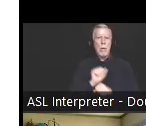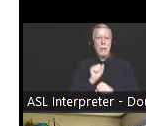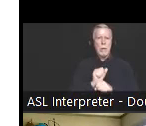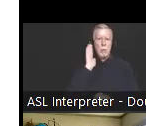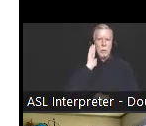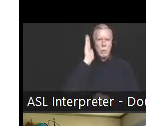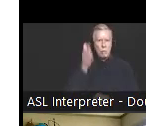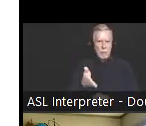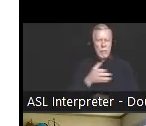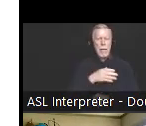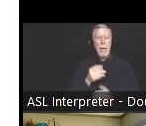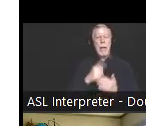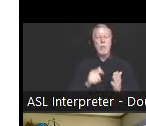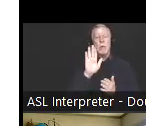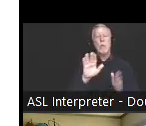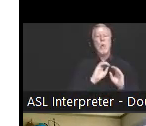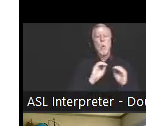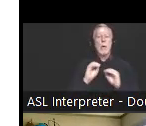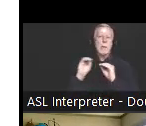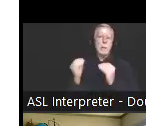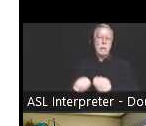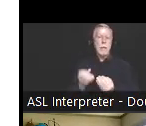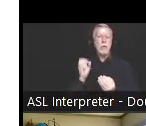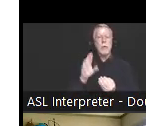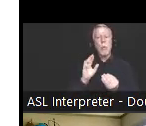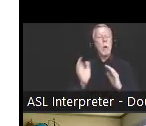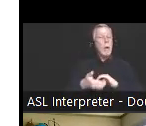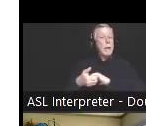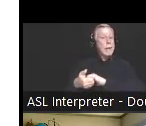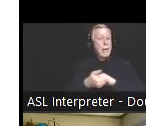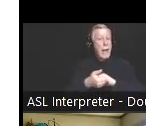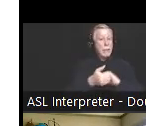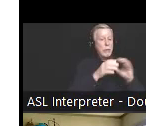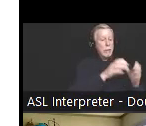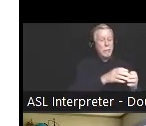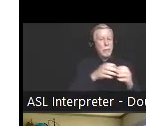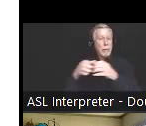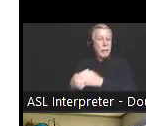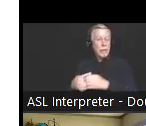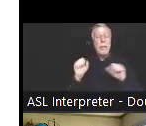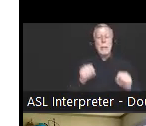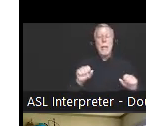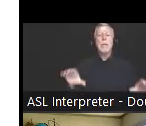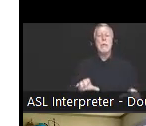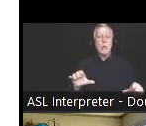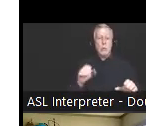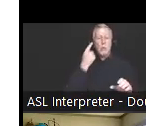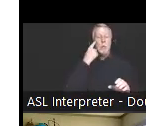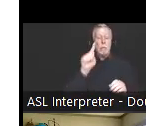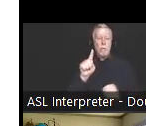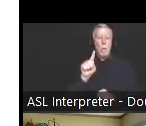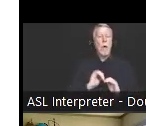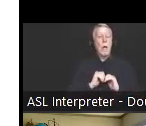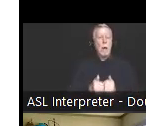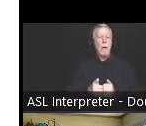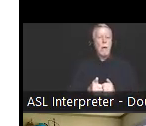what your organizations or collaboratives are able to do in terms of how